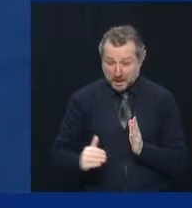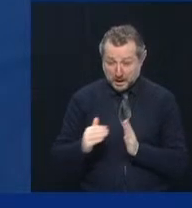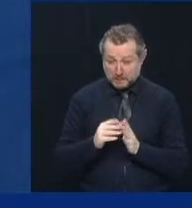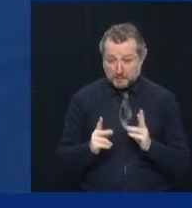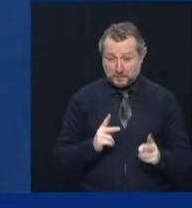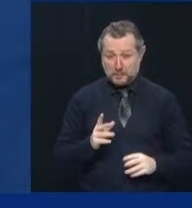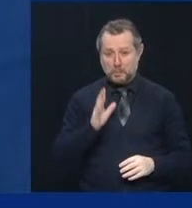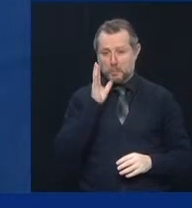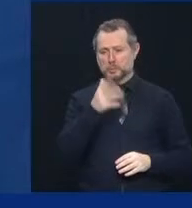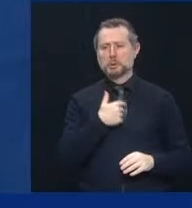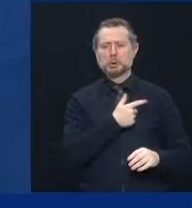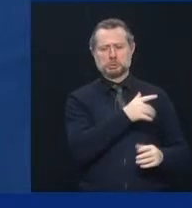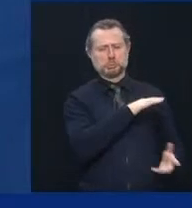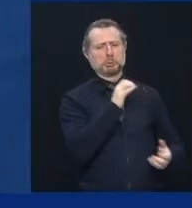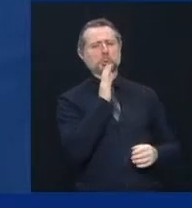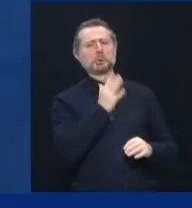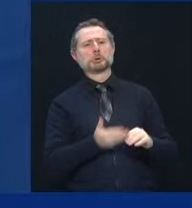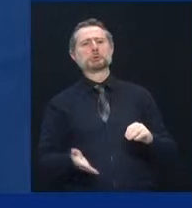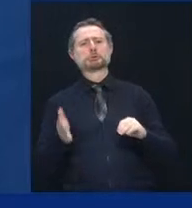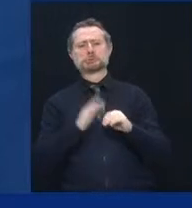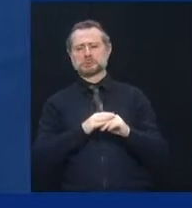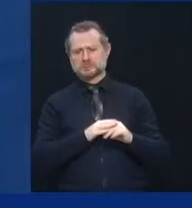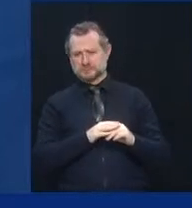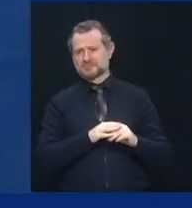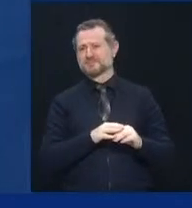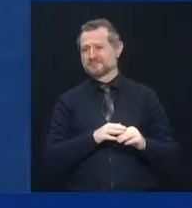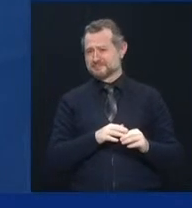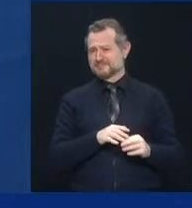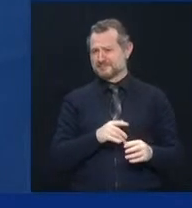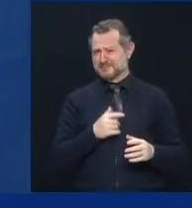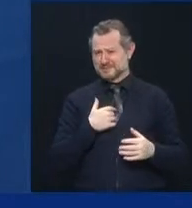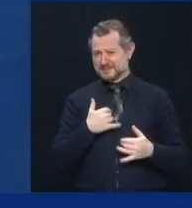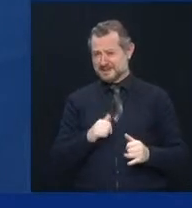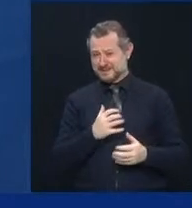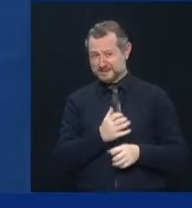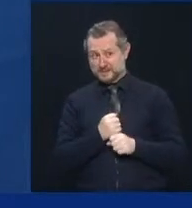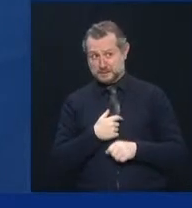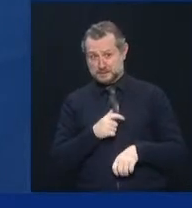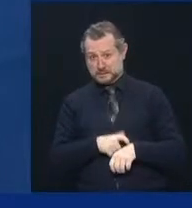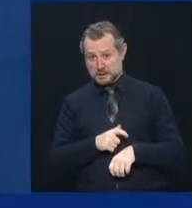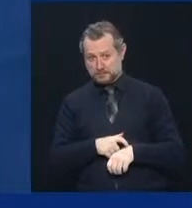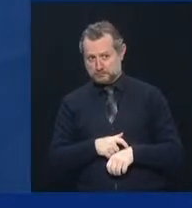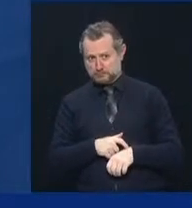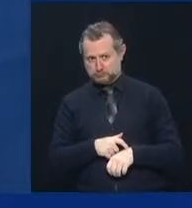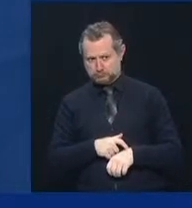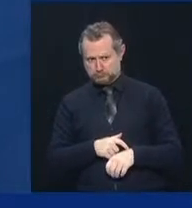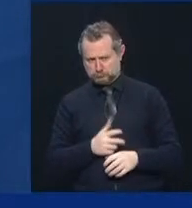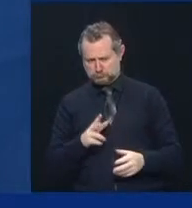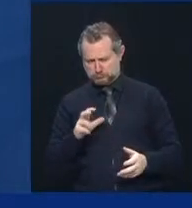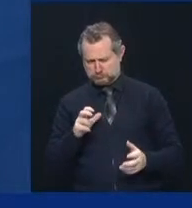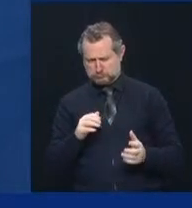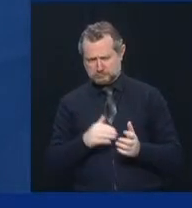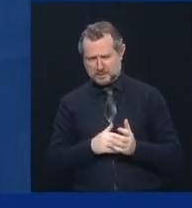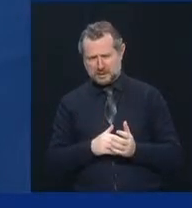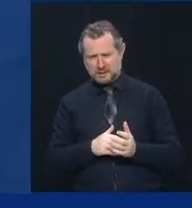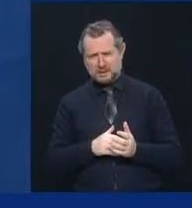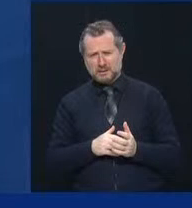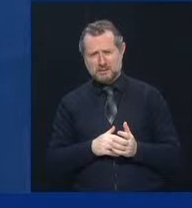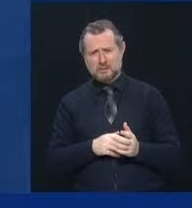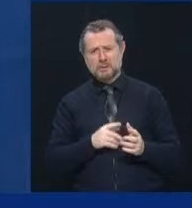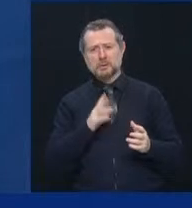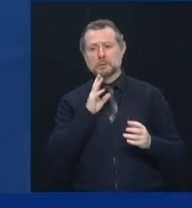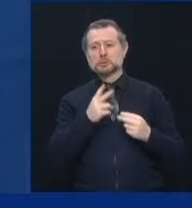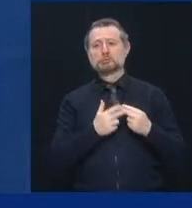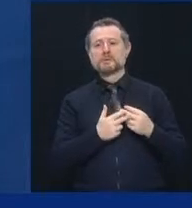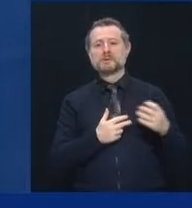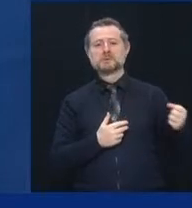to the state. We were receiving at that time 300,000. They said there was a reserve that they would send.